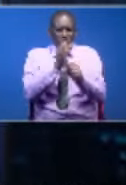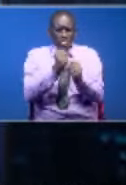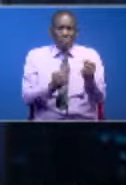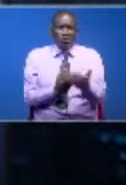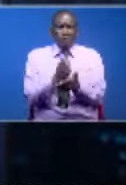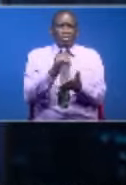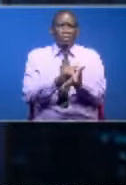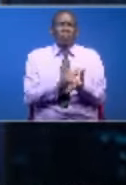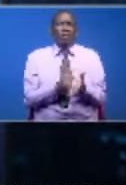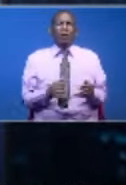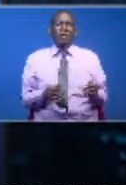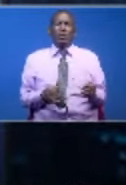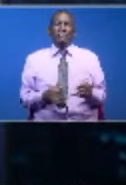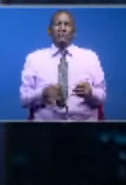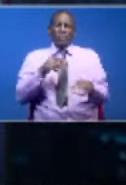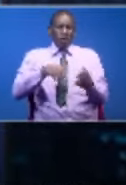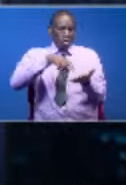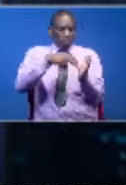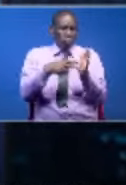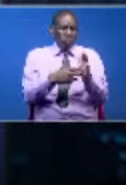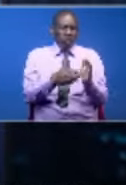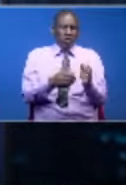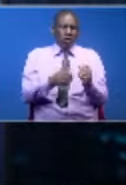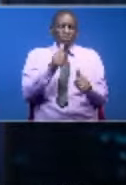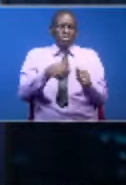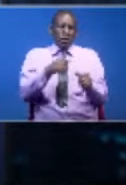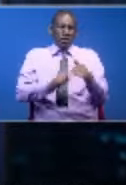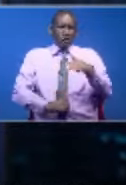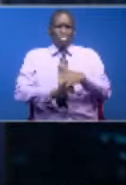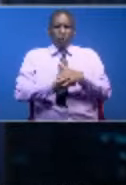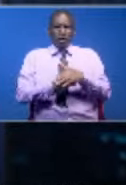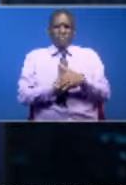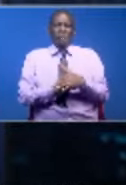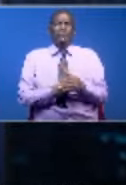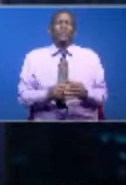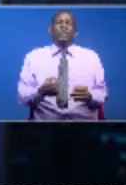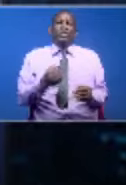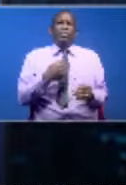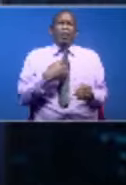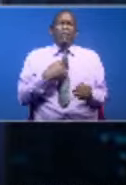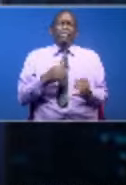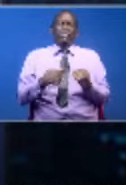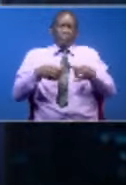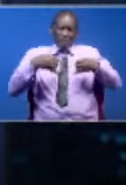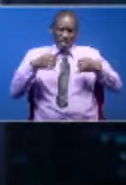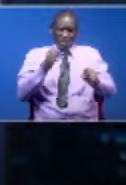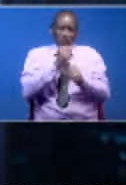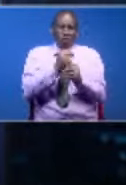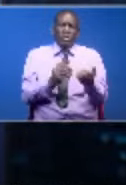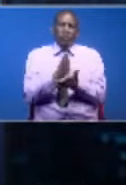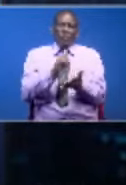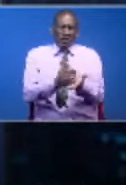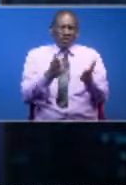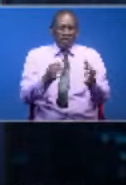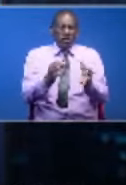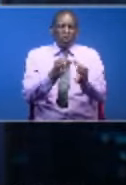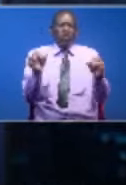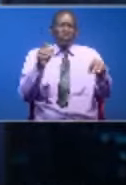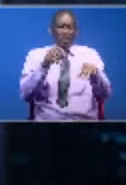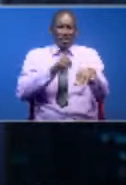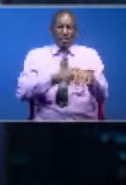that in the projects and instruments we support, there is an intent to make sure long-term risks and opportunities